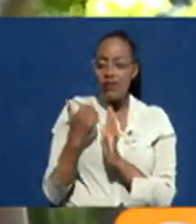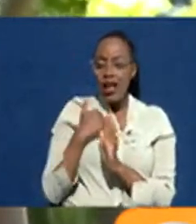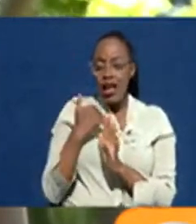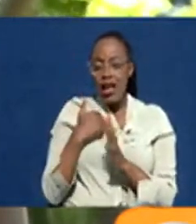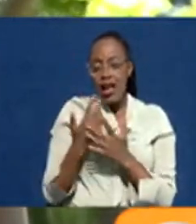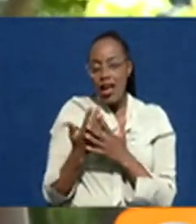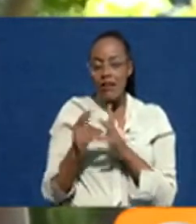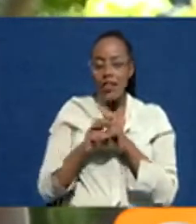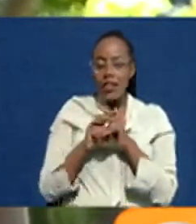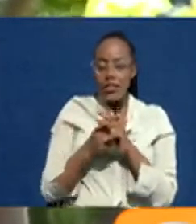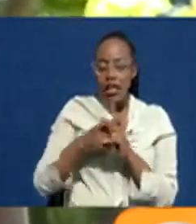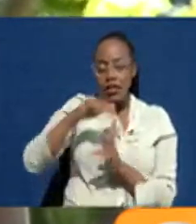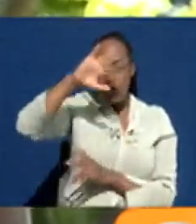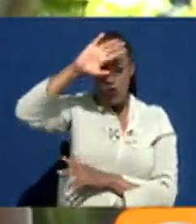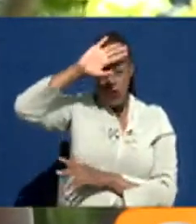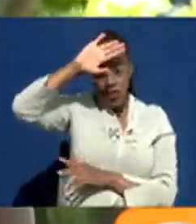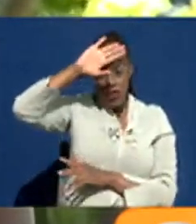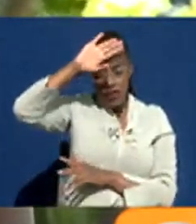sudden onset of fever,